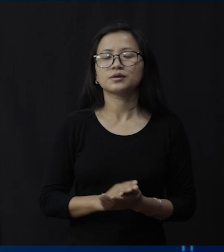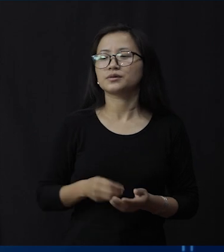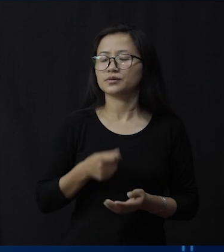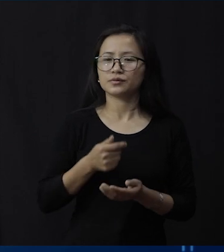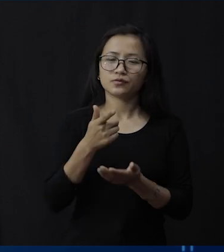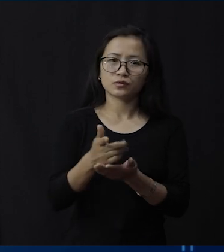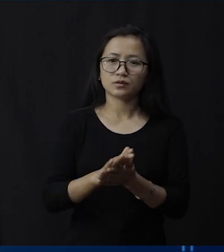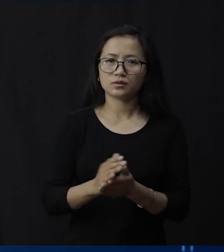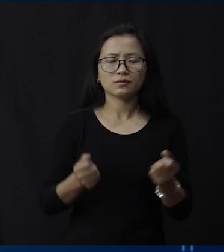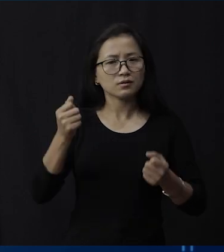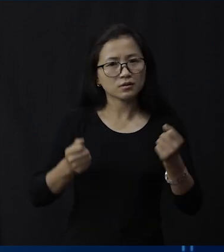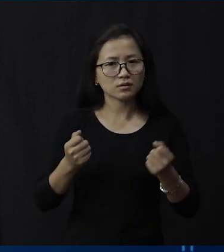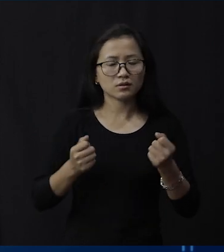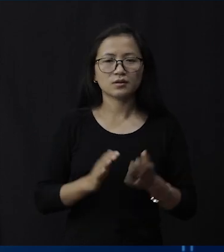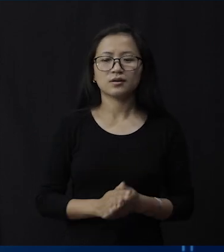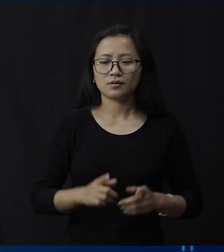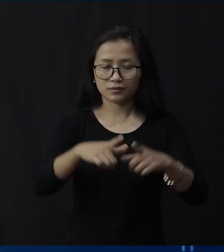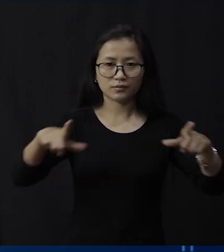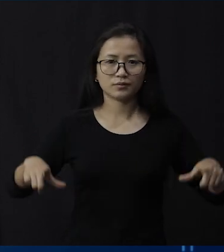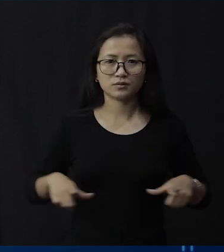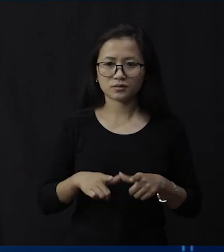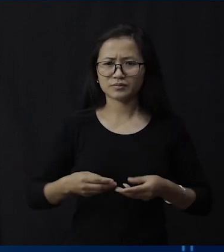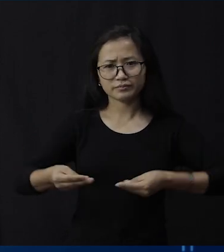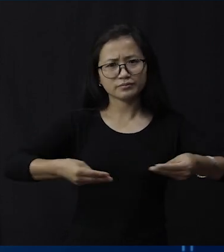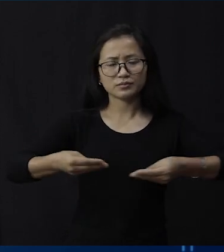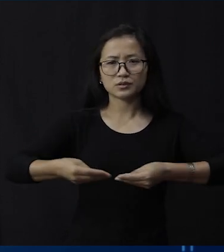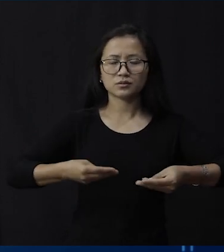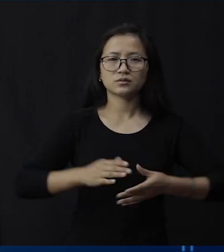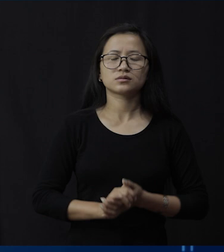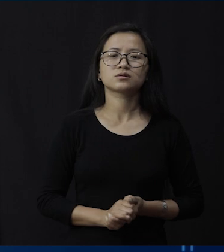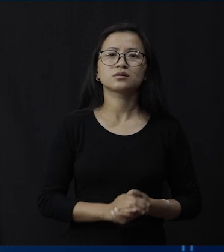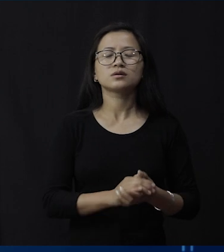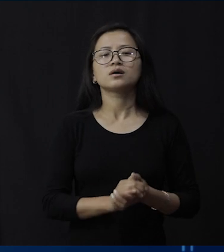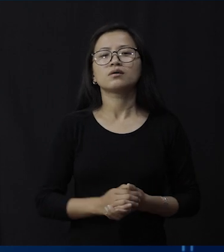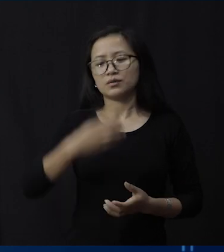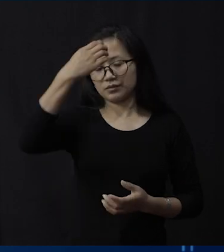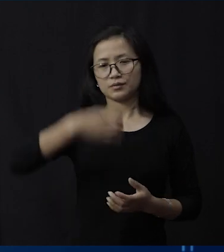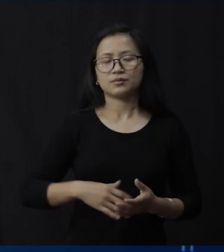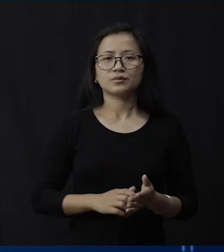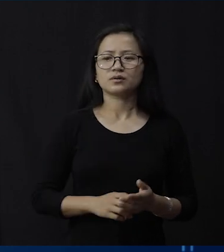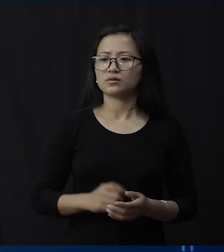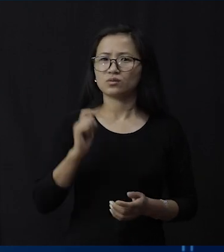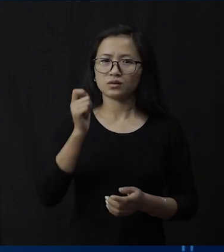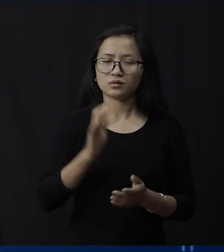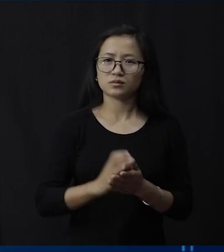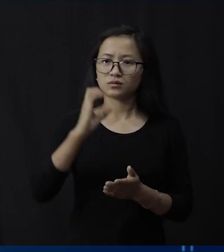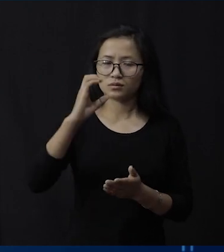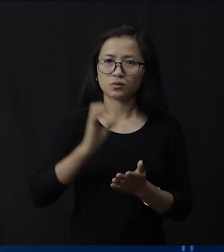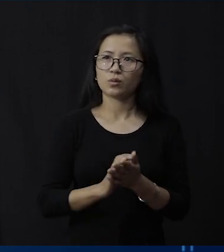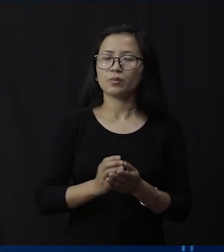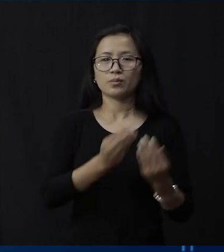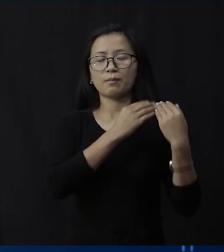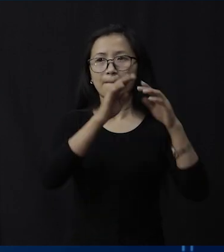for their car, for their land, for their business, okay? Even for while working in certain companies, they have